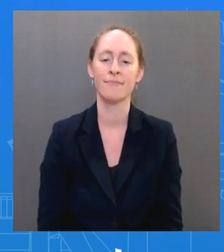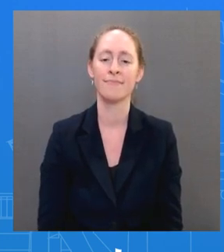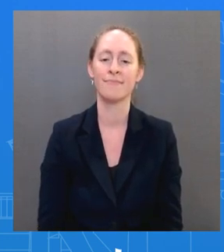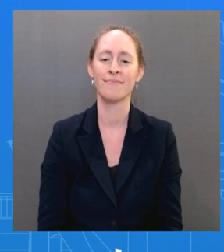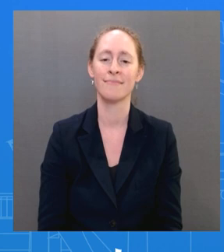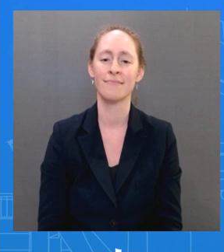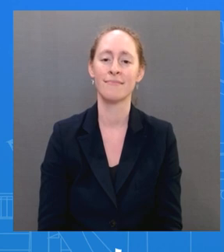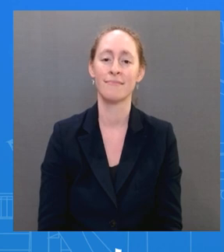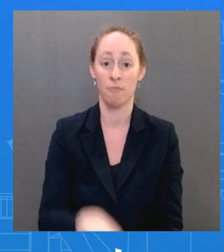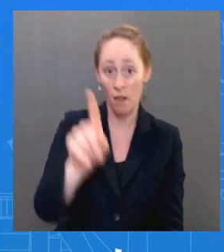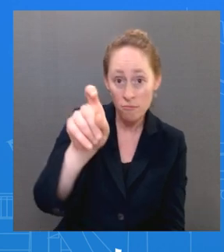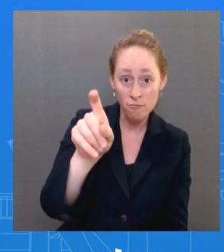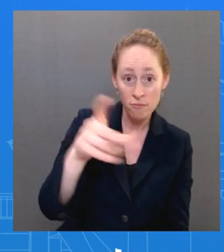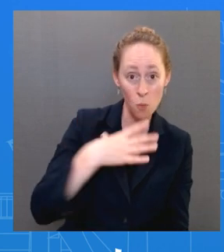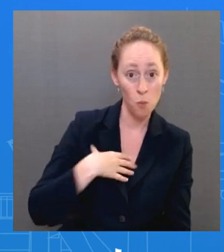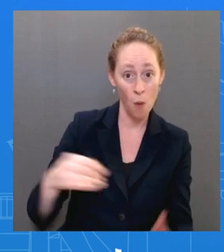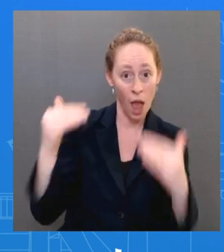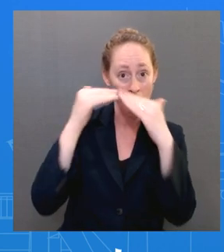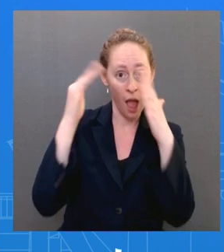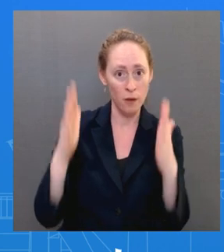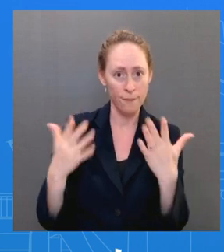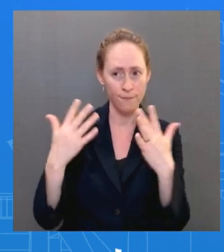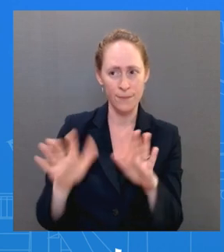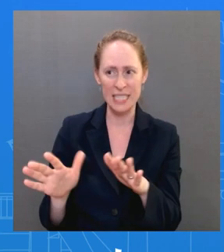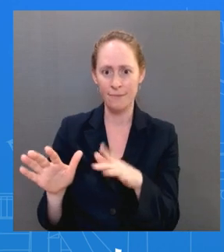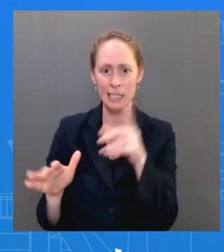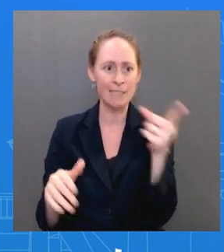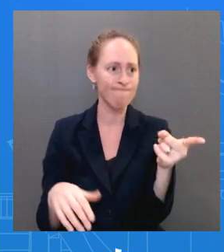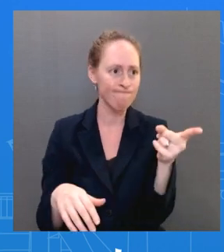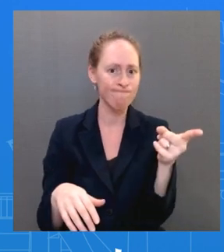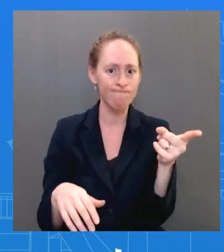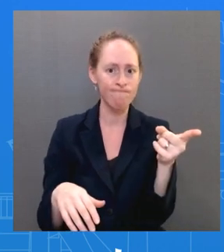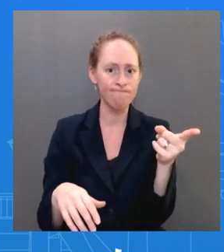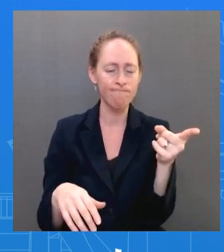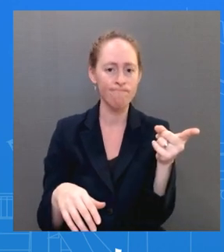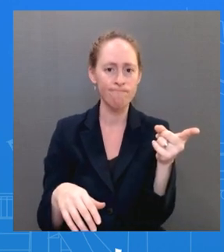First Lady, the Vice President, and Ron Klain? So